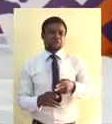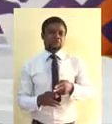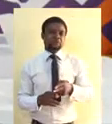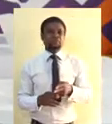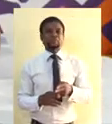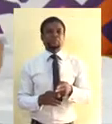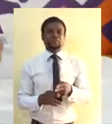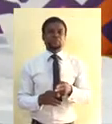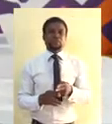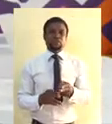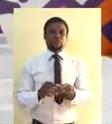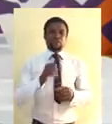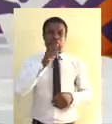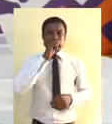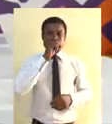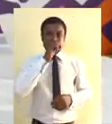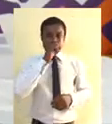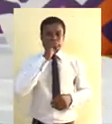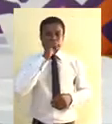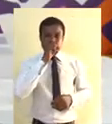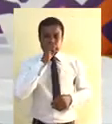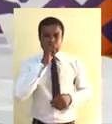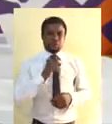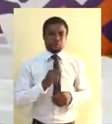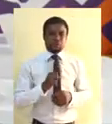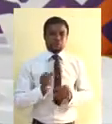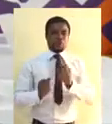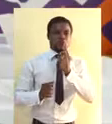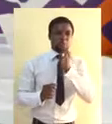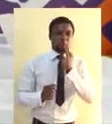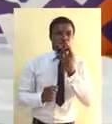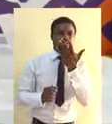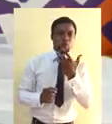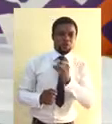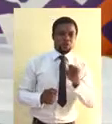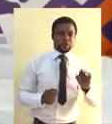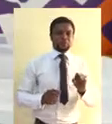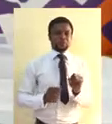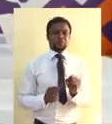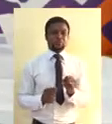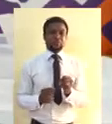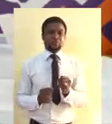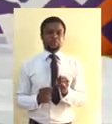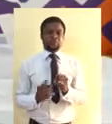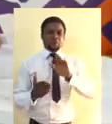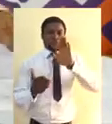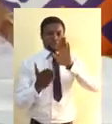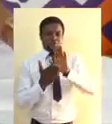pair of scissors, a balloon, food coloring, this is